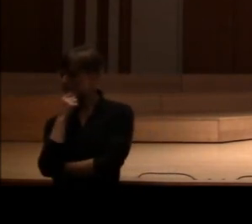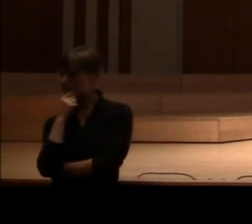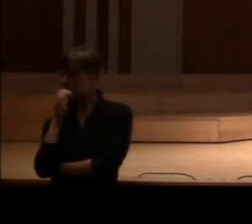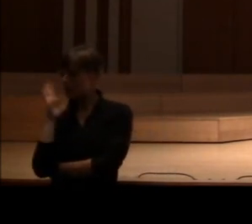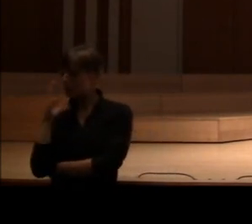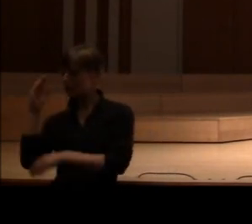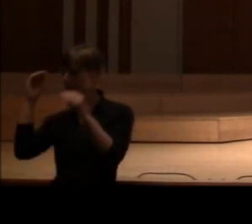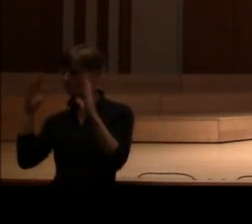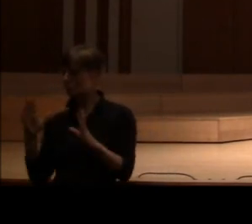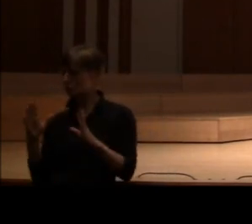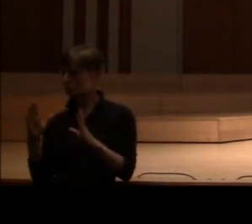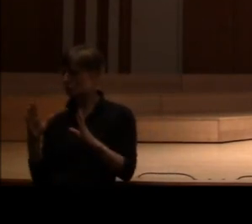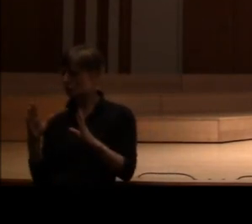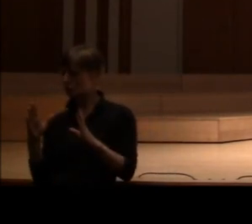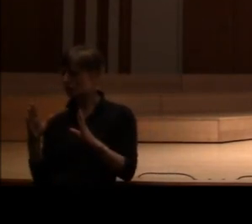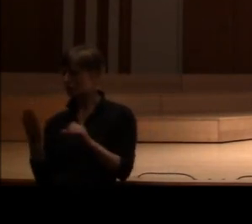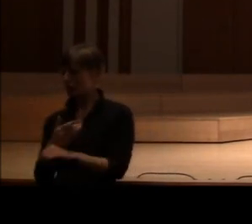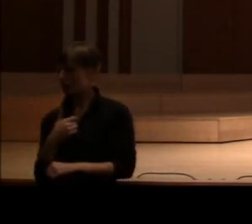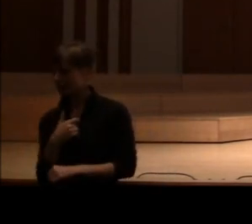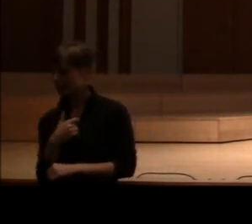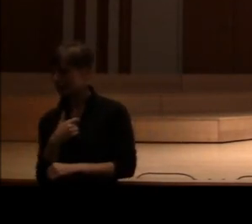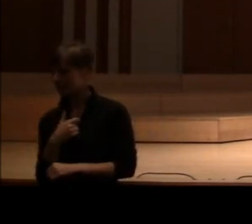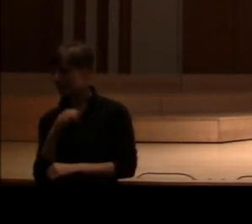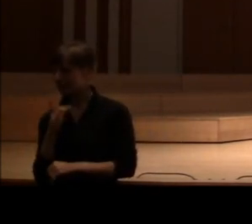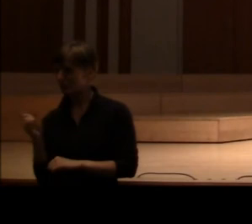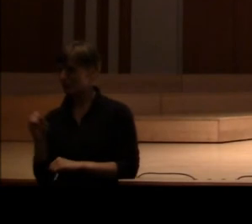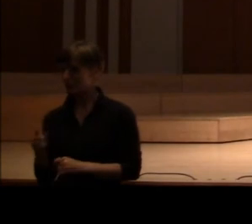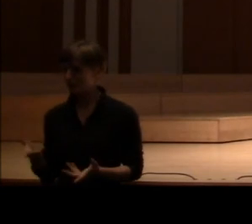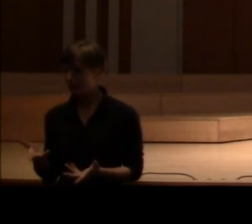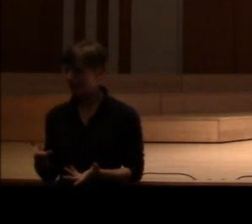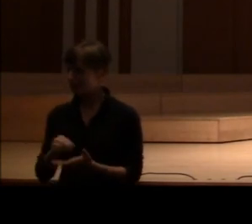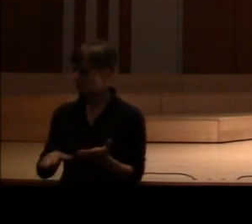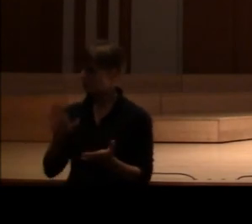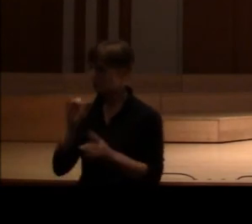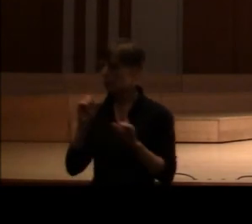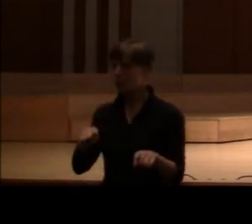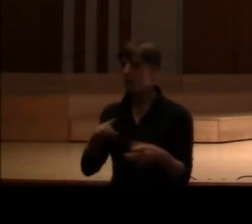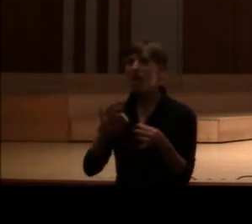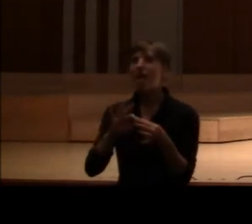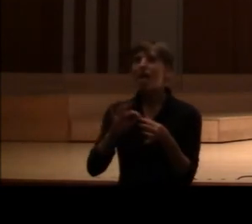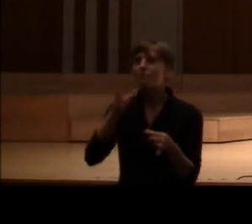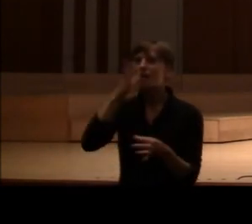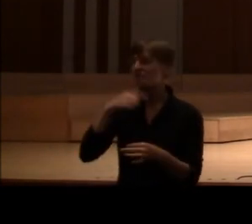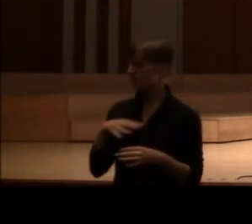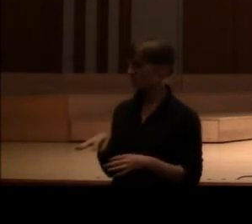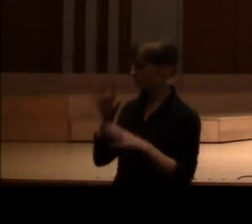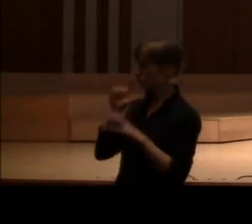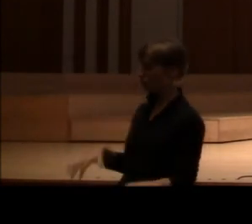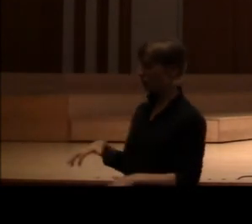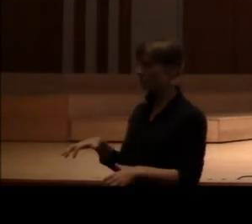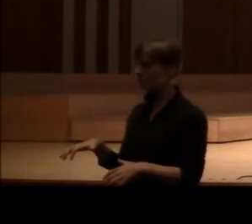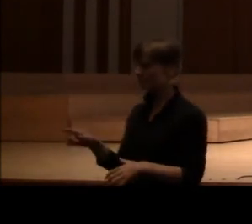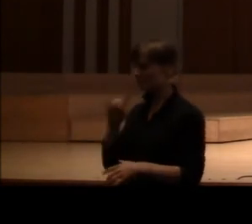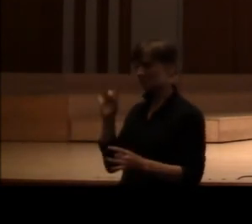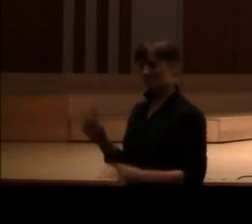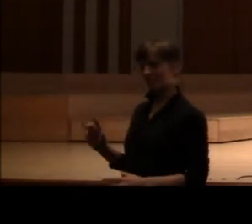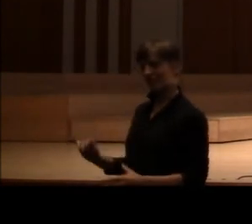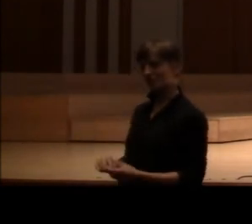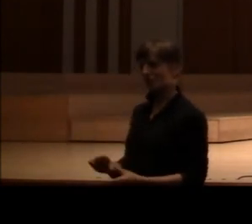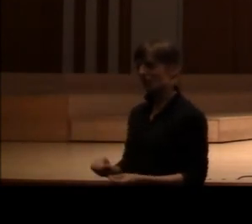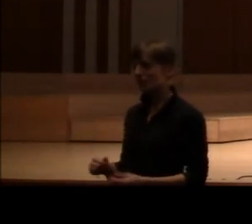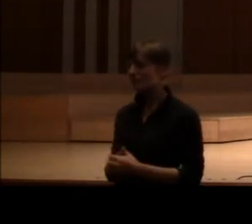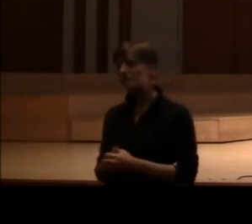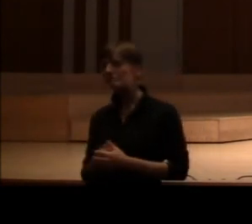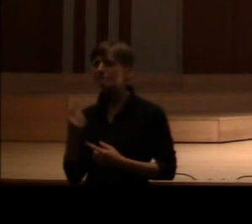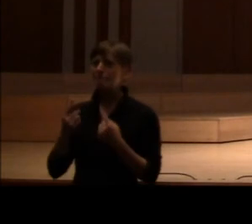from speaking in the school again? Are the students going to go home and tell their parents about this, and they'll be shocked at how vulgar and terrible this is?